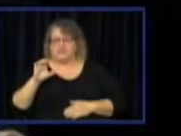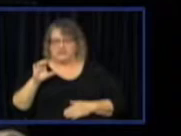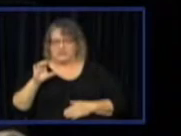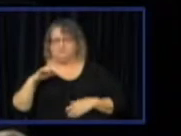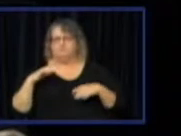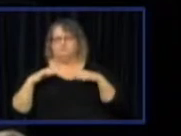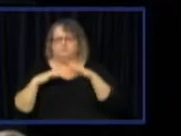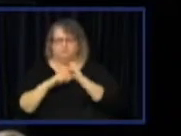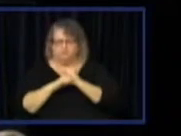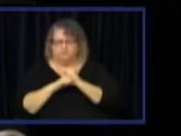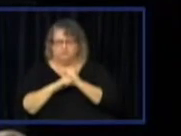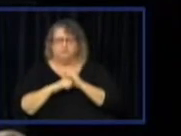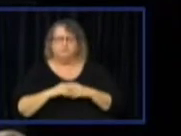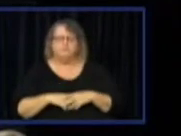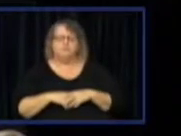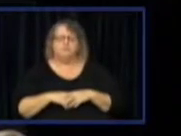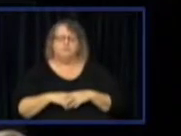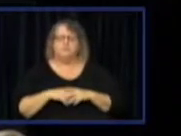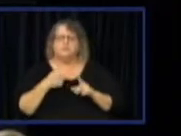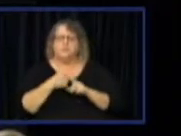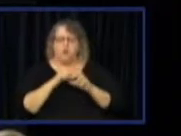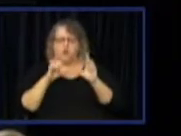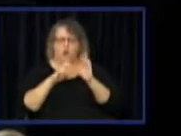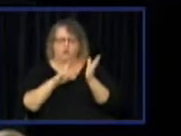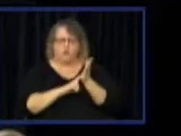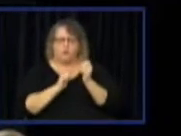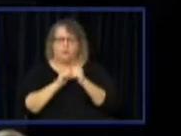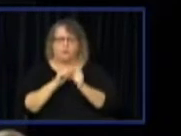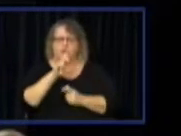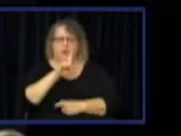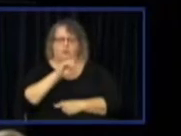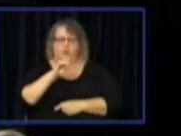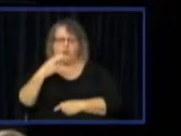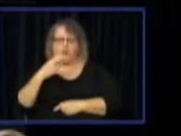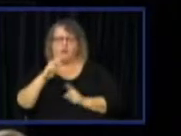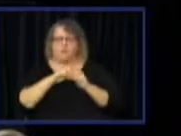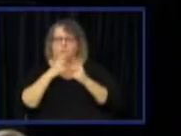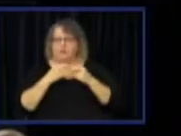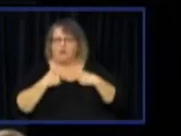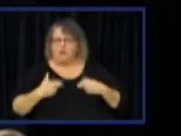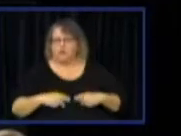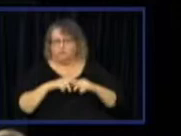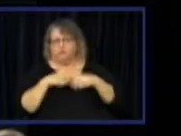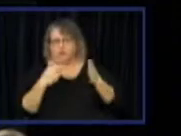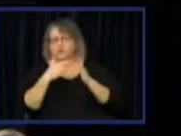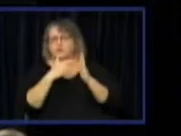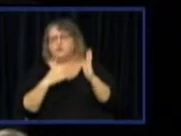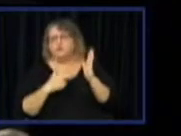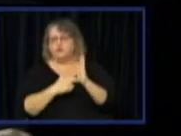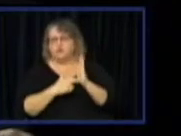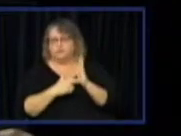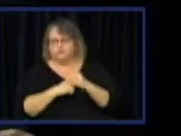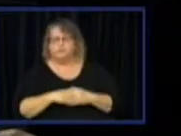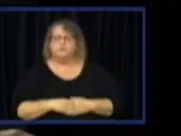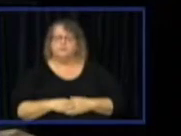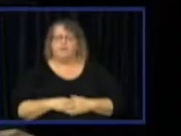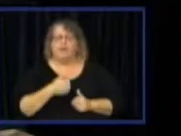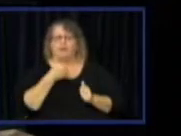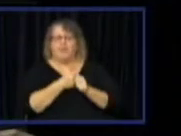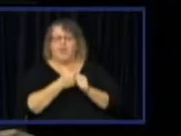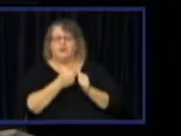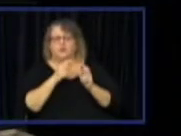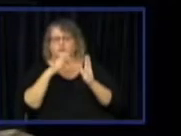Rehabilitation Research and Training Center, is contracted by the Department of Health to administer this registry, which is a